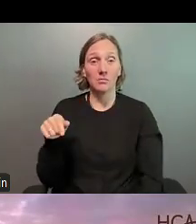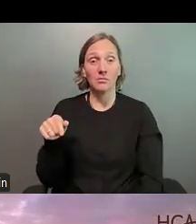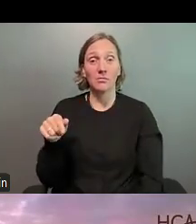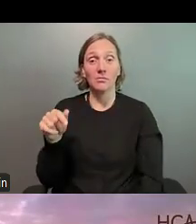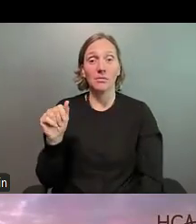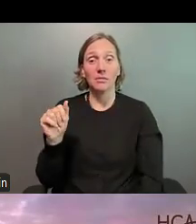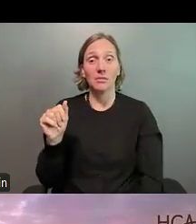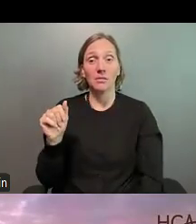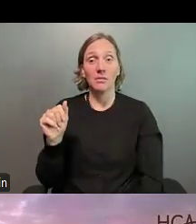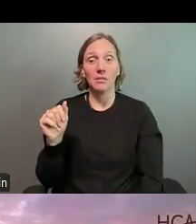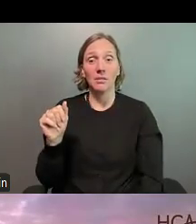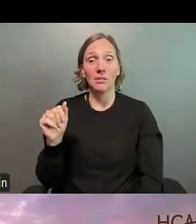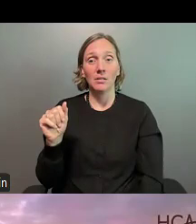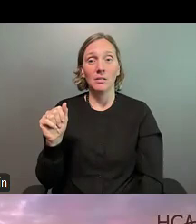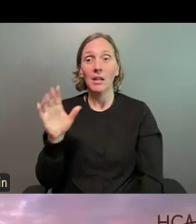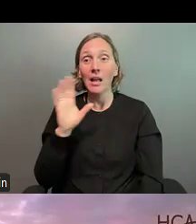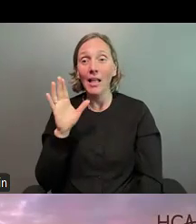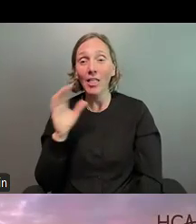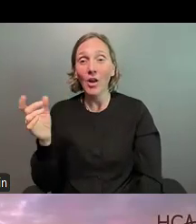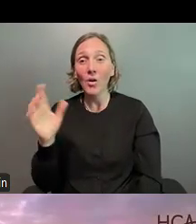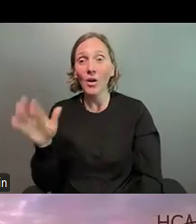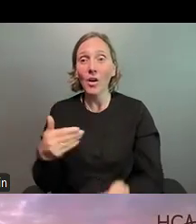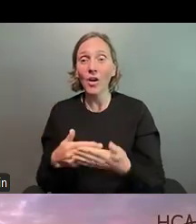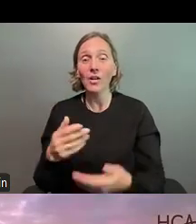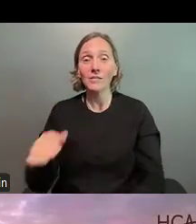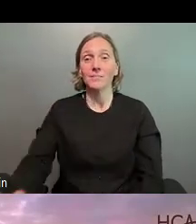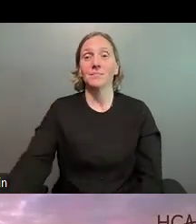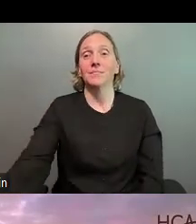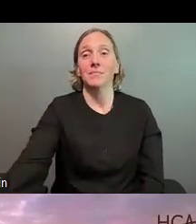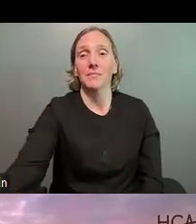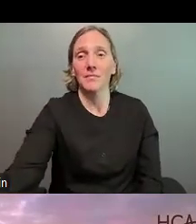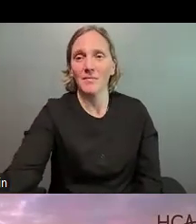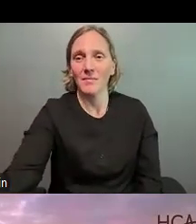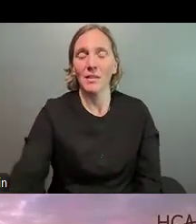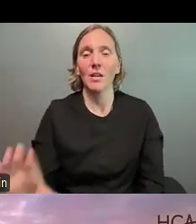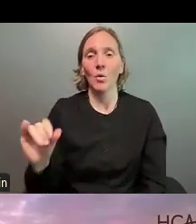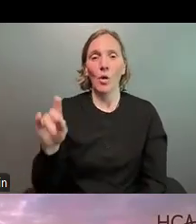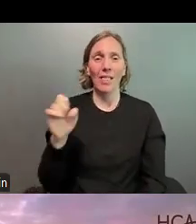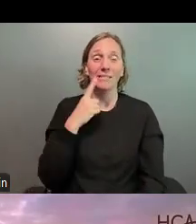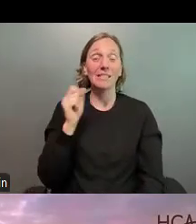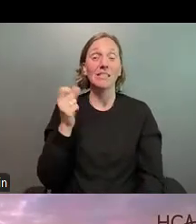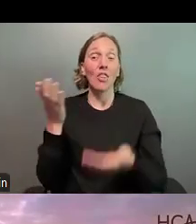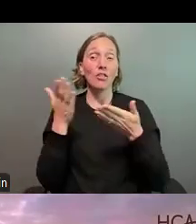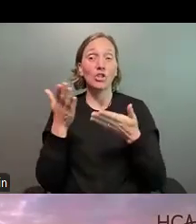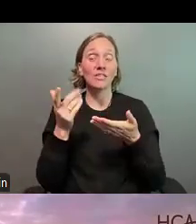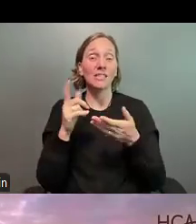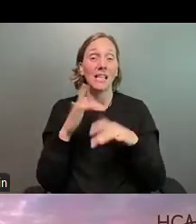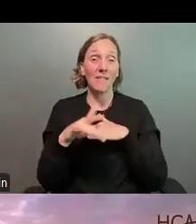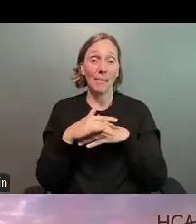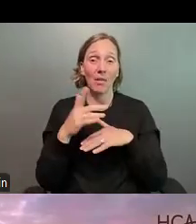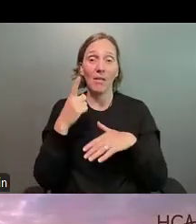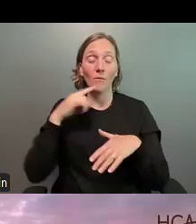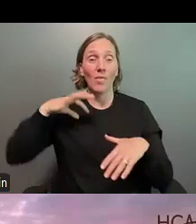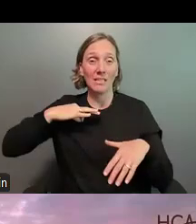Hello? Yeah, hi all. The services available under this benefit structure is the same as it is for